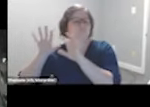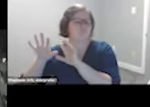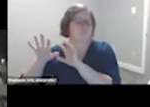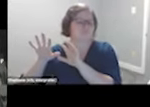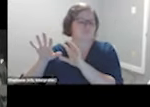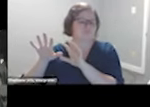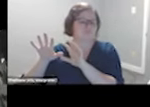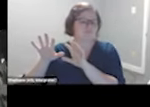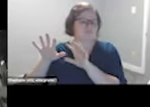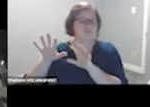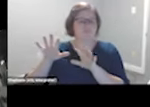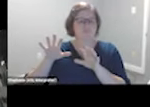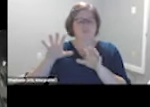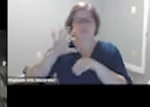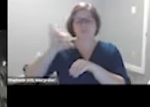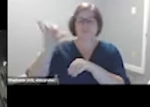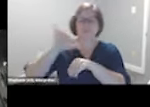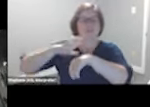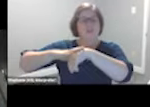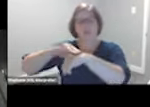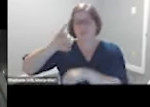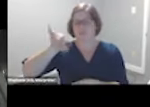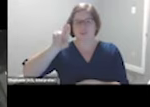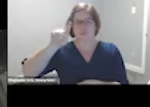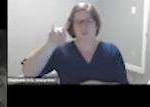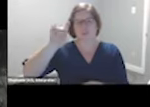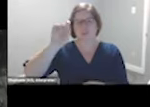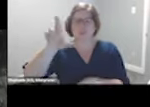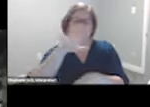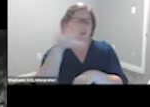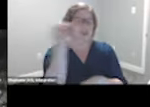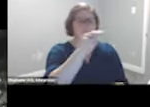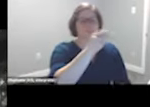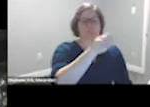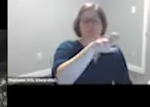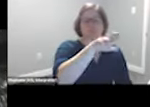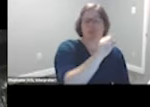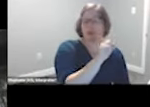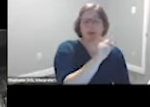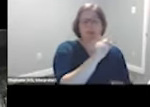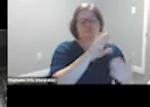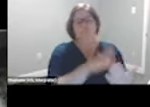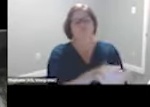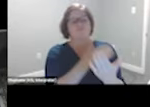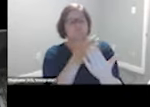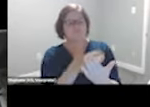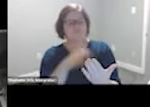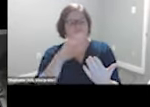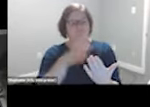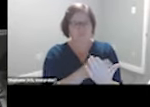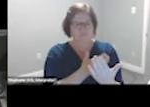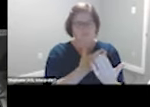spring is like on Jupiter and Mars. And the rose on